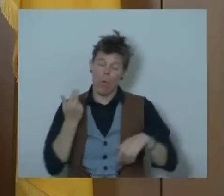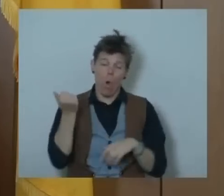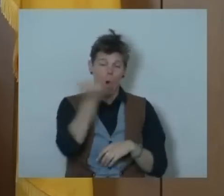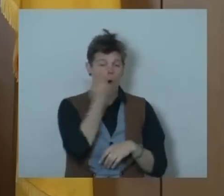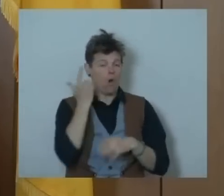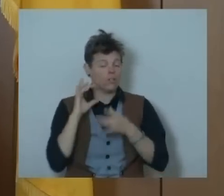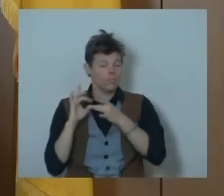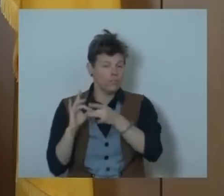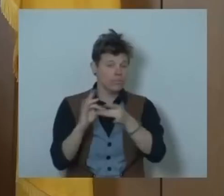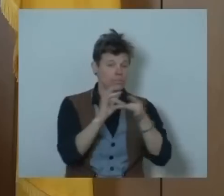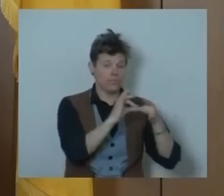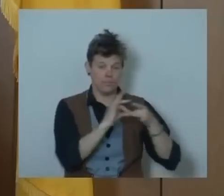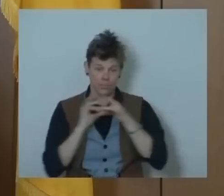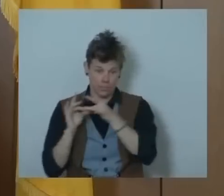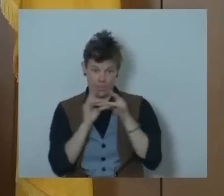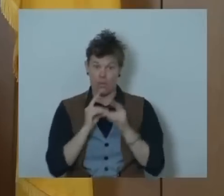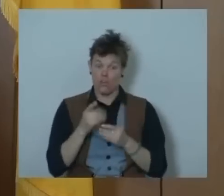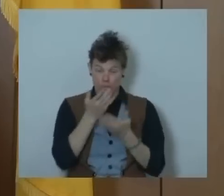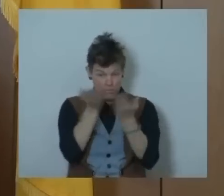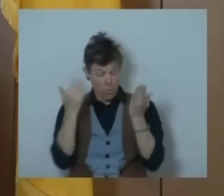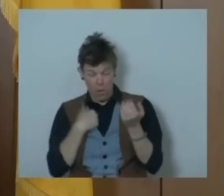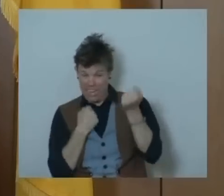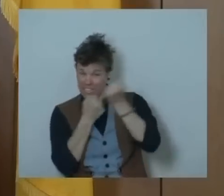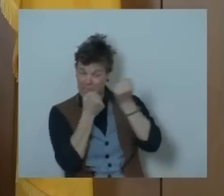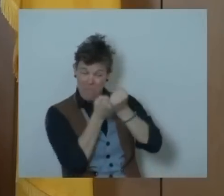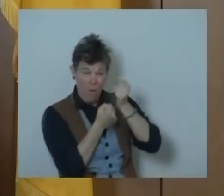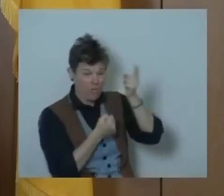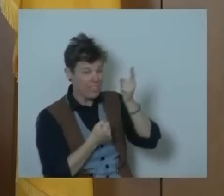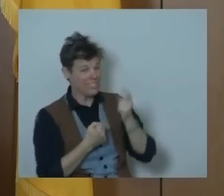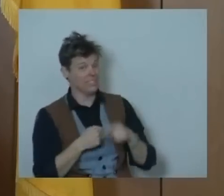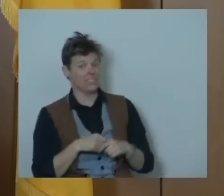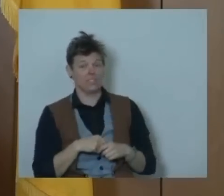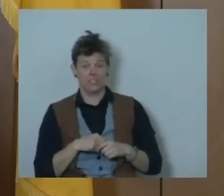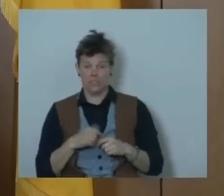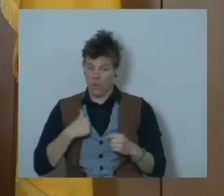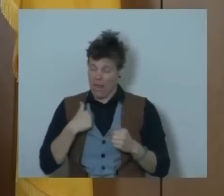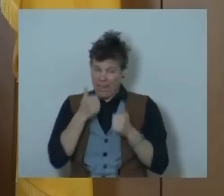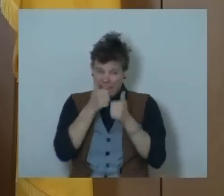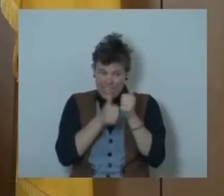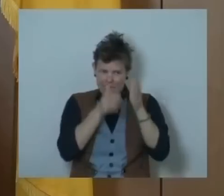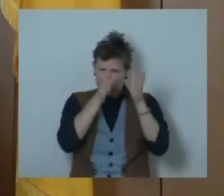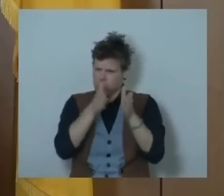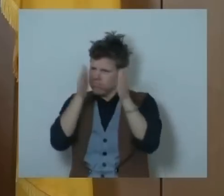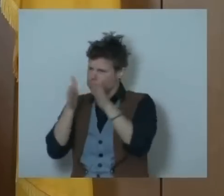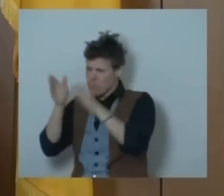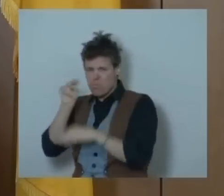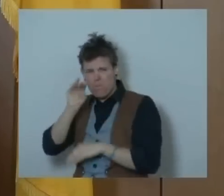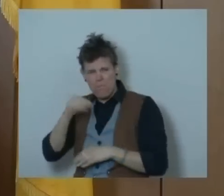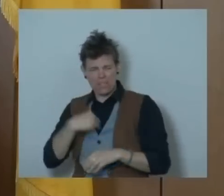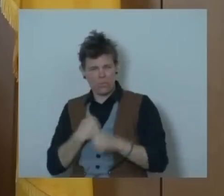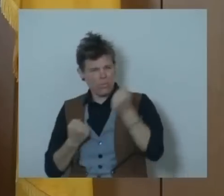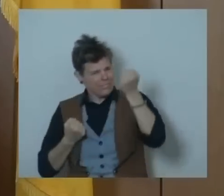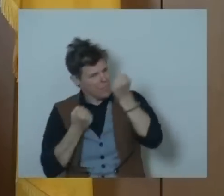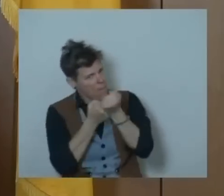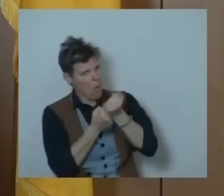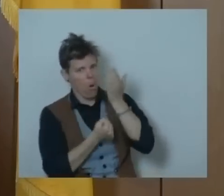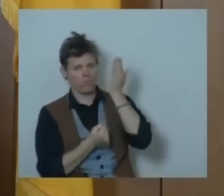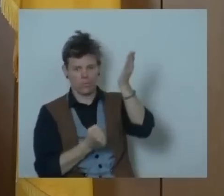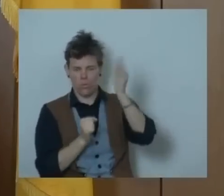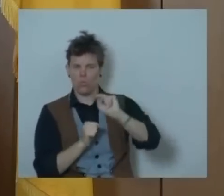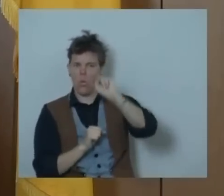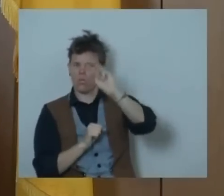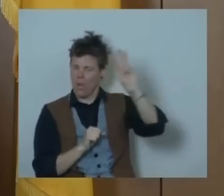support. You have every New Mexican who's pulling for you. We are going to get through this, and we're going to go